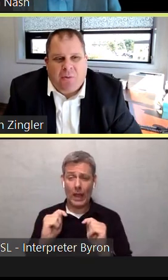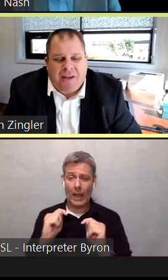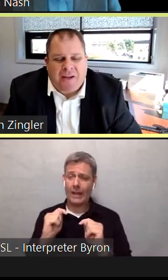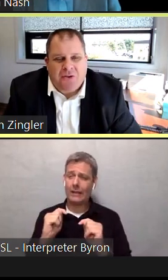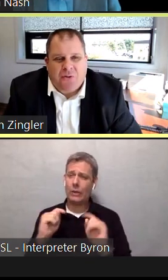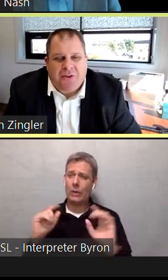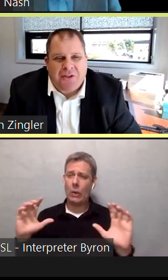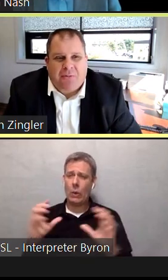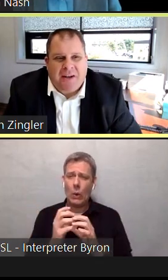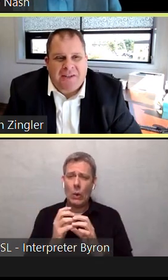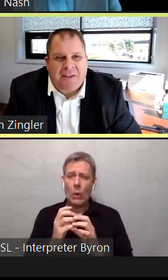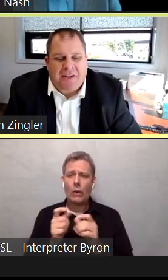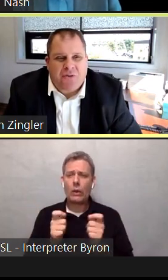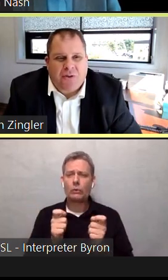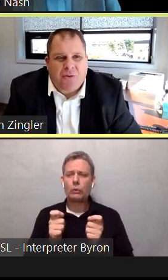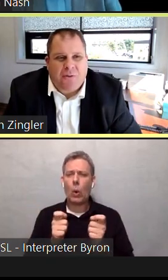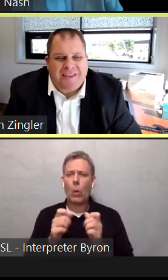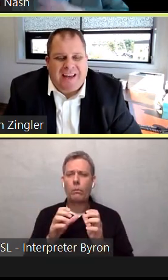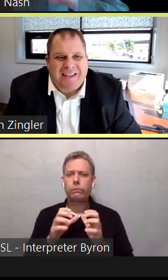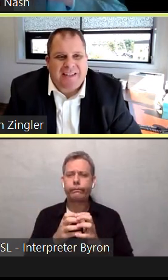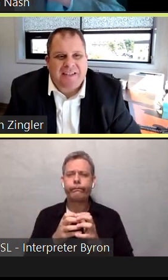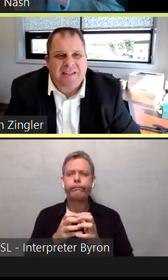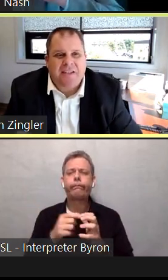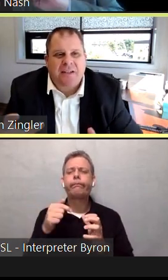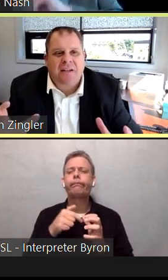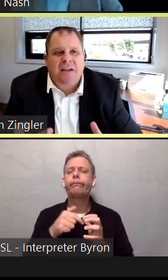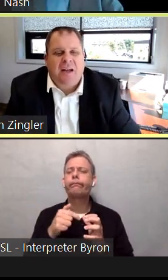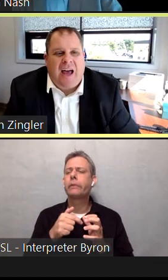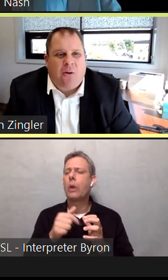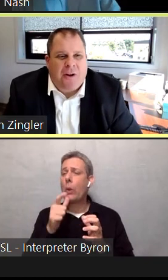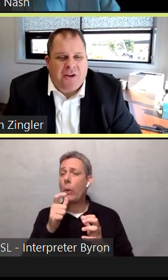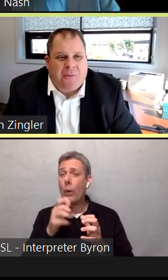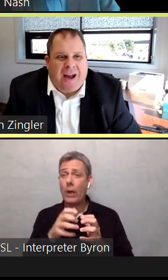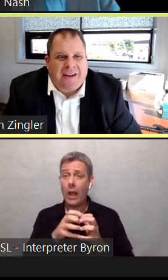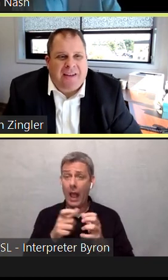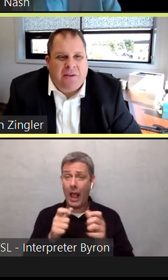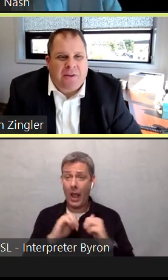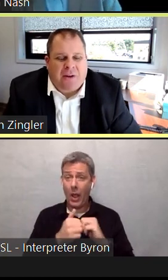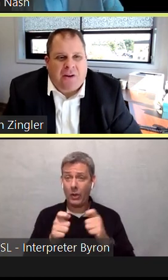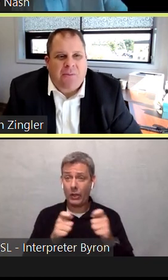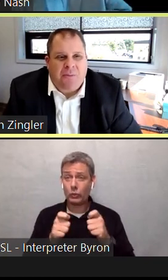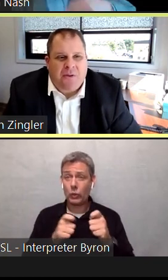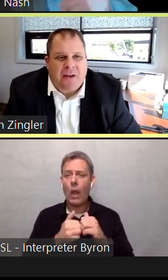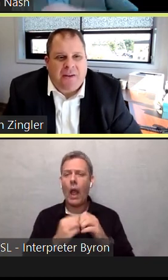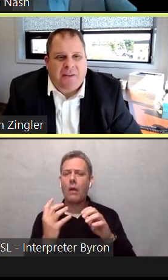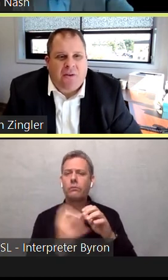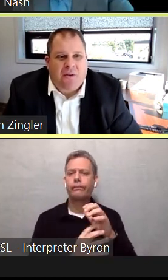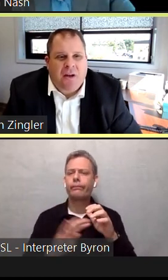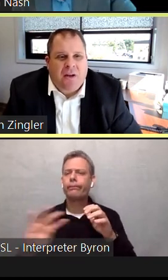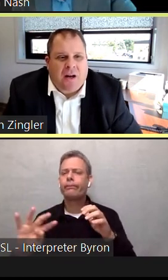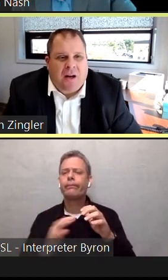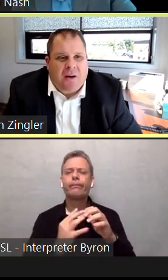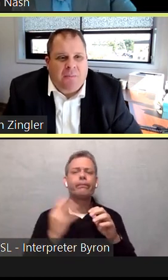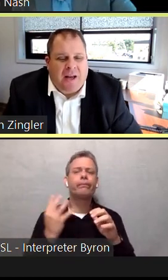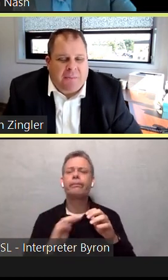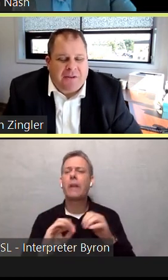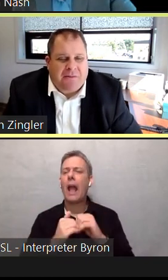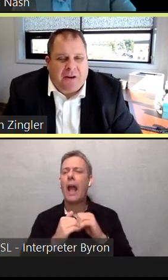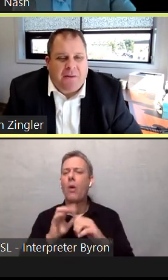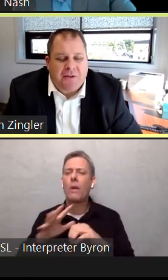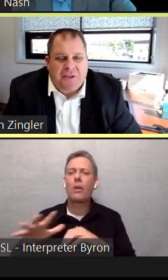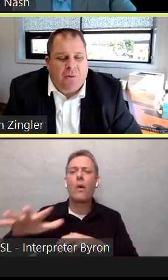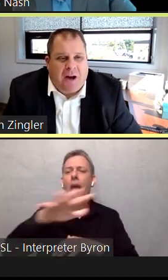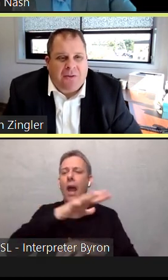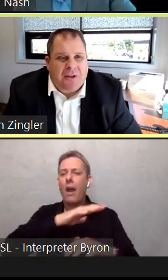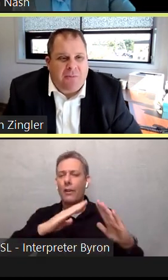control. And the way they control the spread is to control who has access to how we're interacting with our community. So as much of